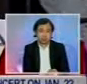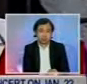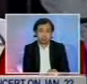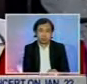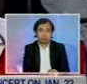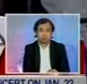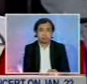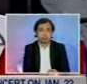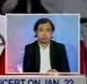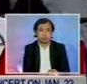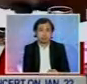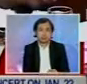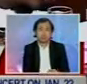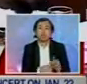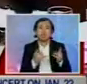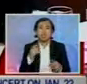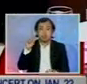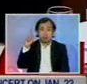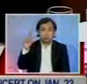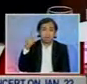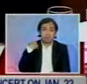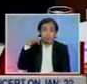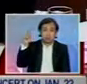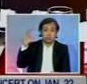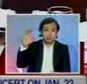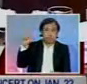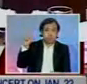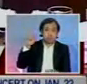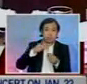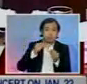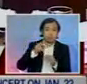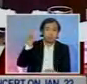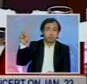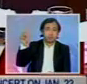Your Honor, transfer certificate of title number